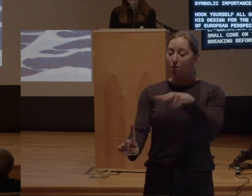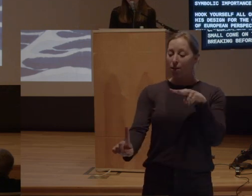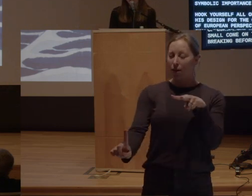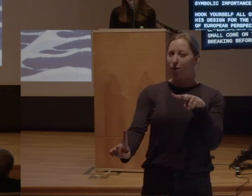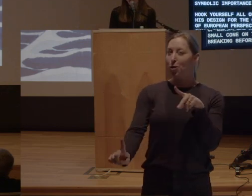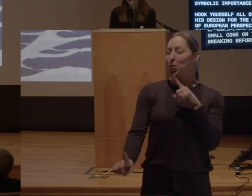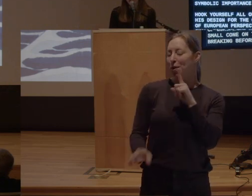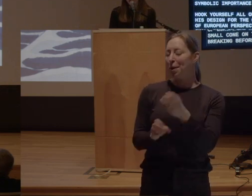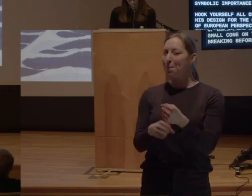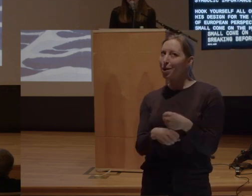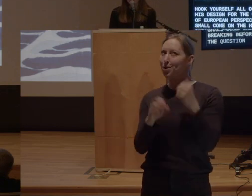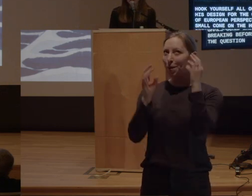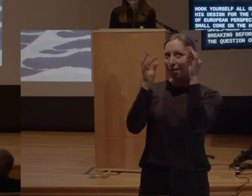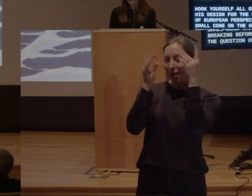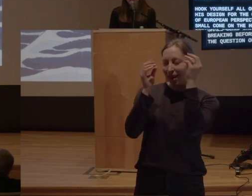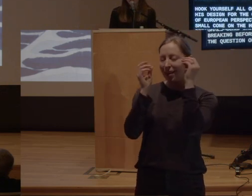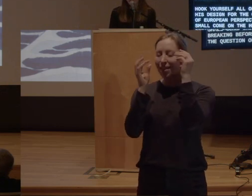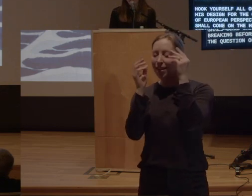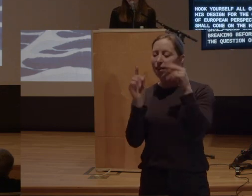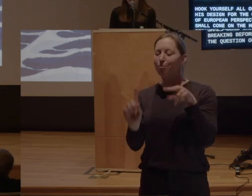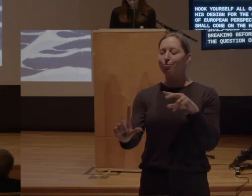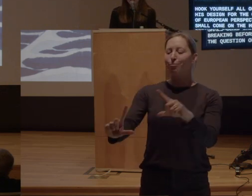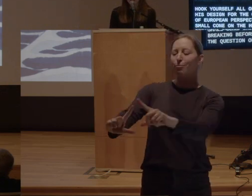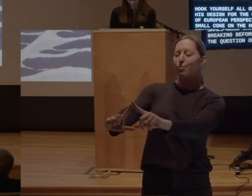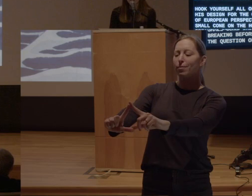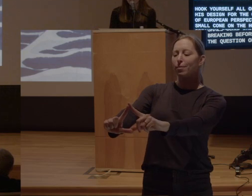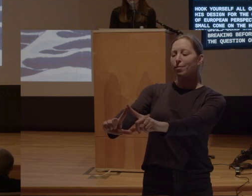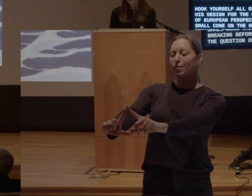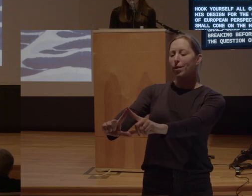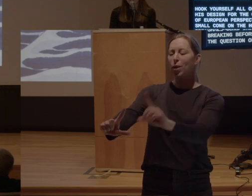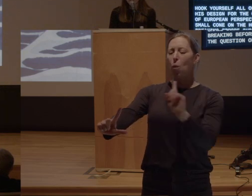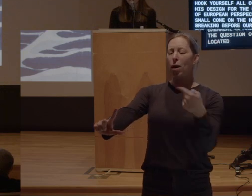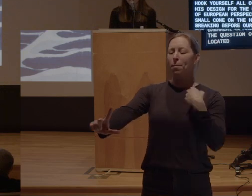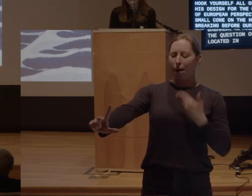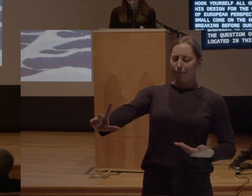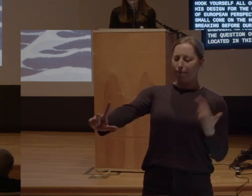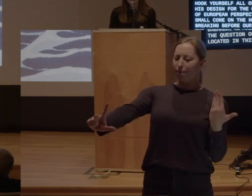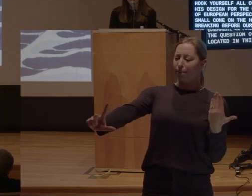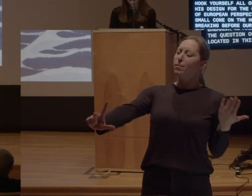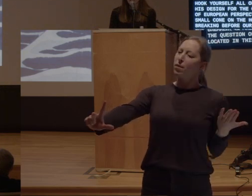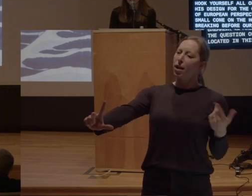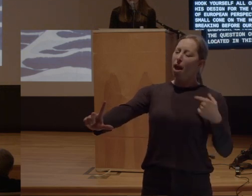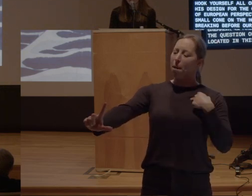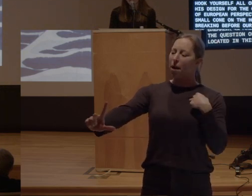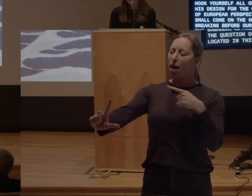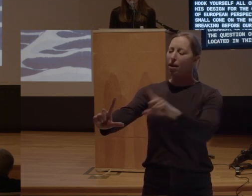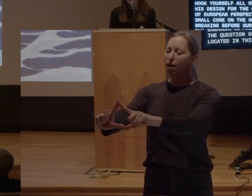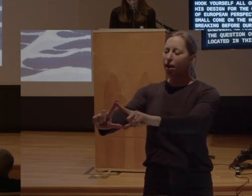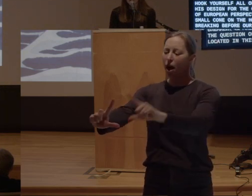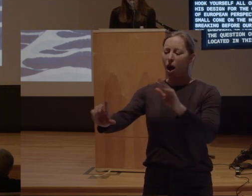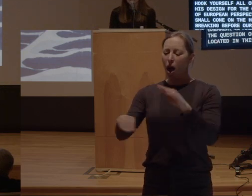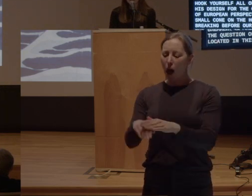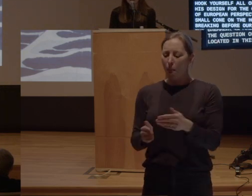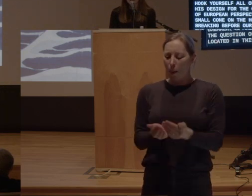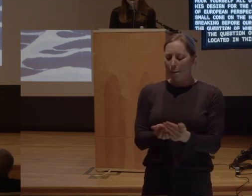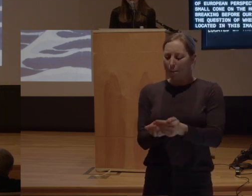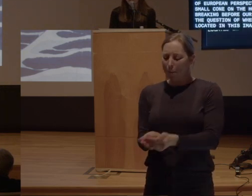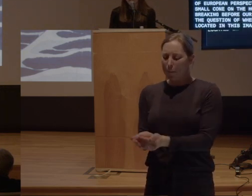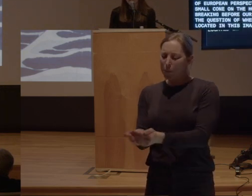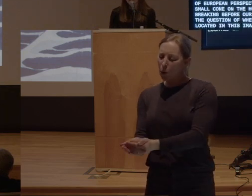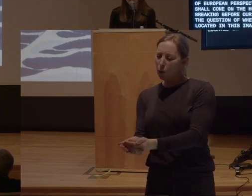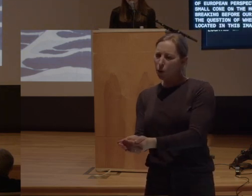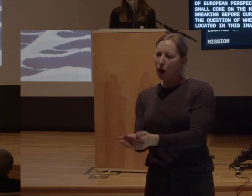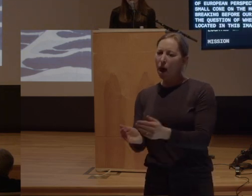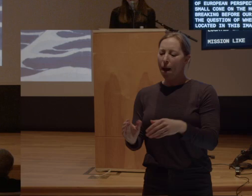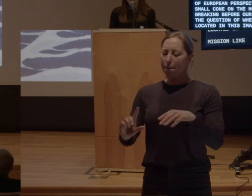the question of where we, as the viewer, are located in this image. Are we on an unseen vessel at risk of inundation,